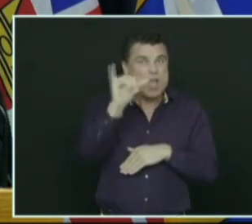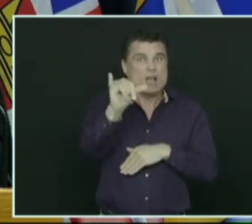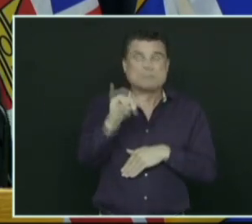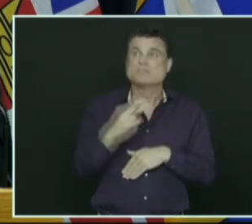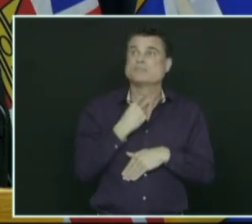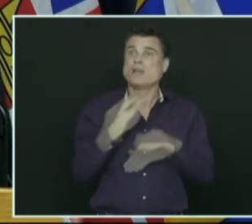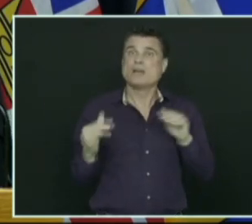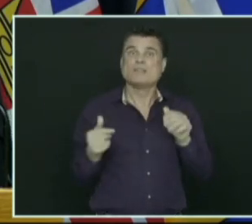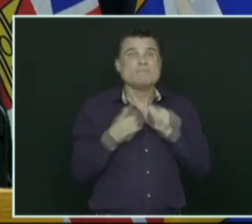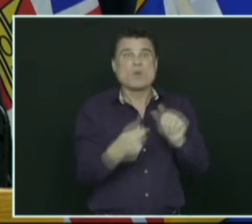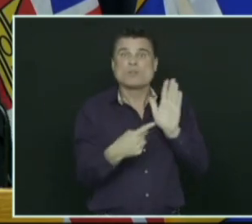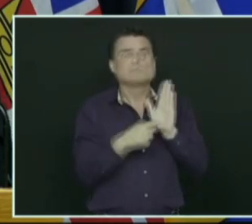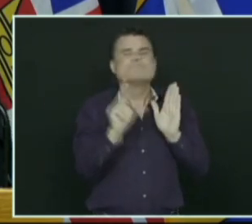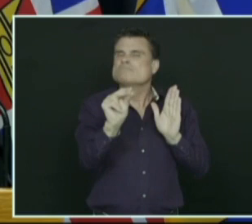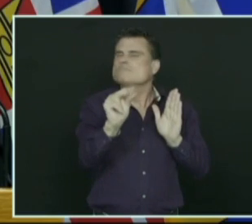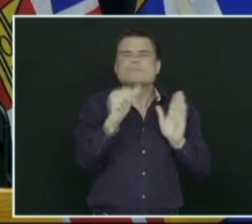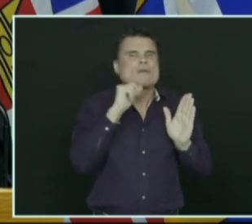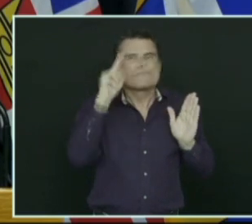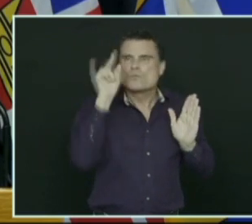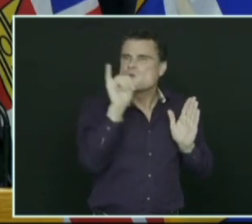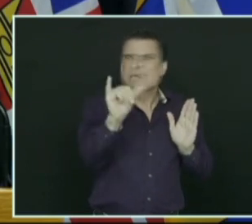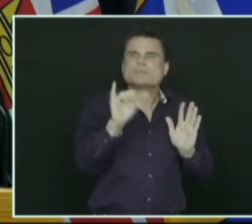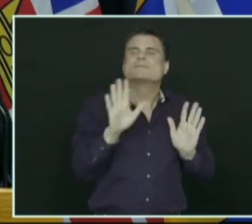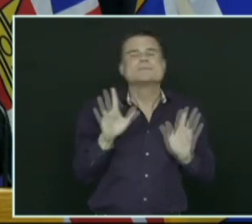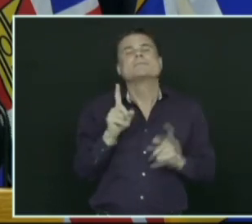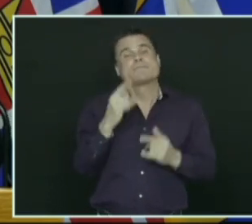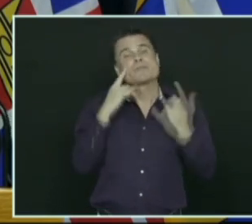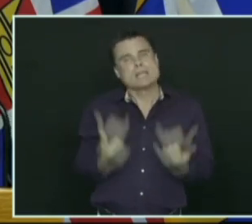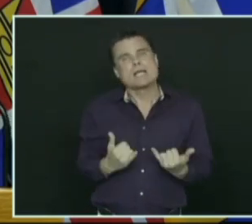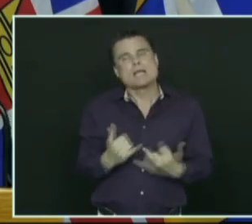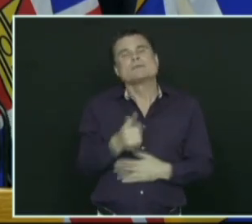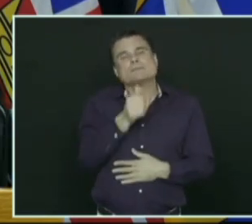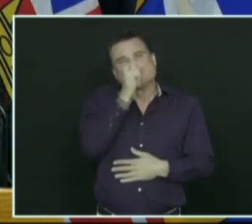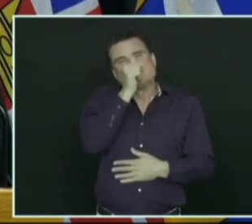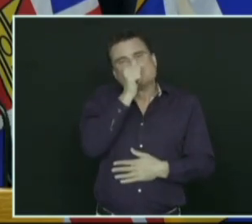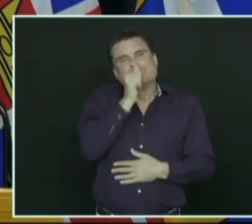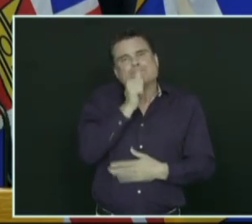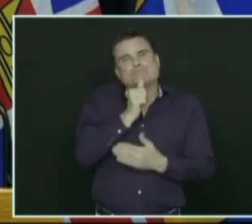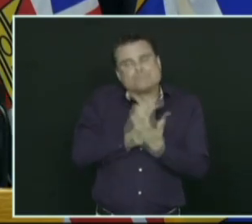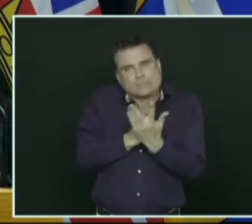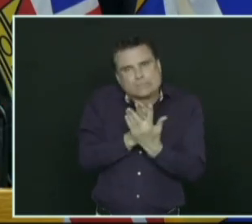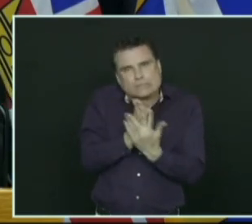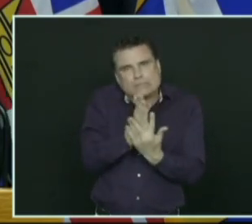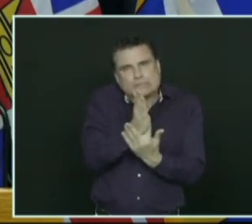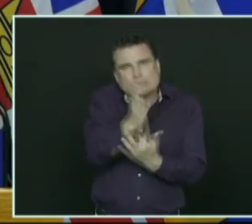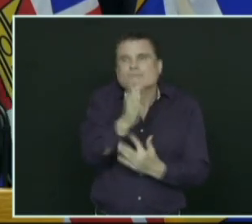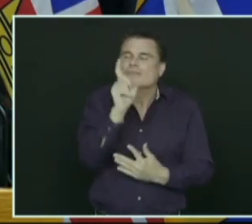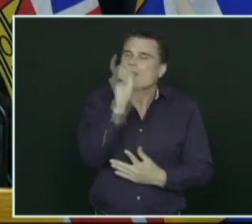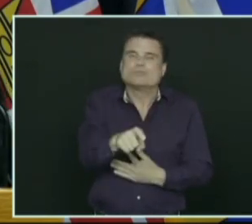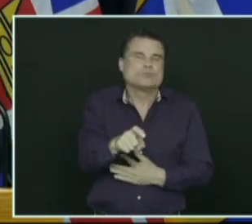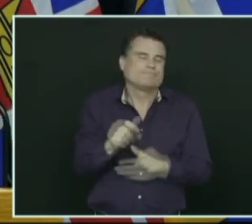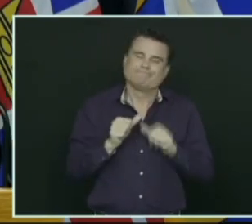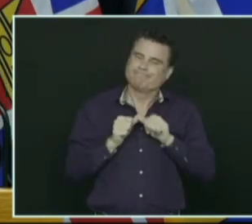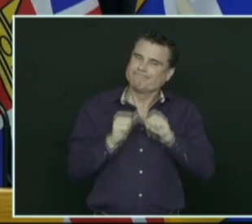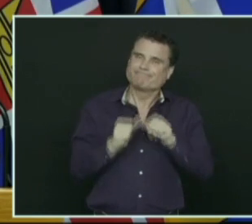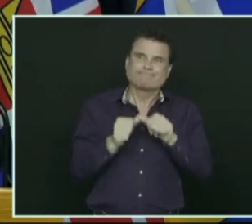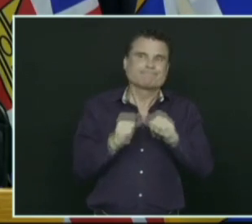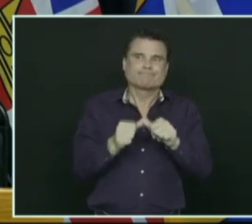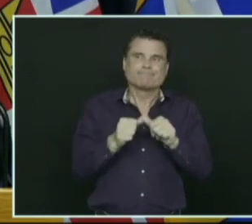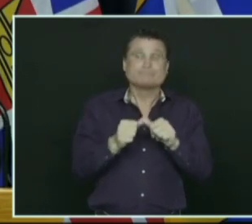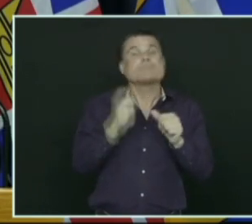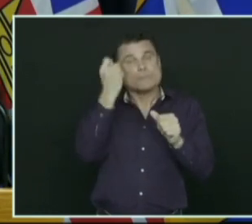do have 137 people hospitalized, and those are 75 in Fraser Health. They represent the majority of